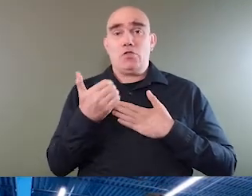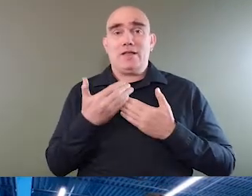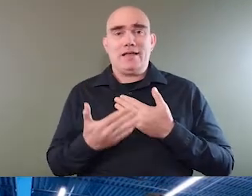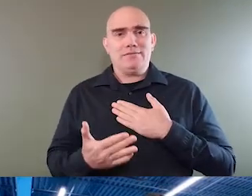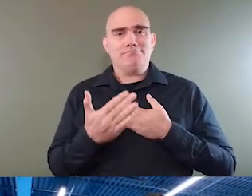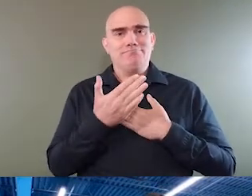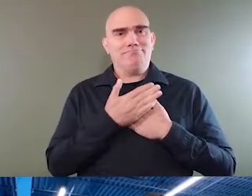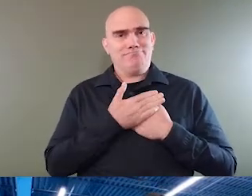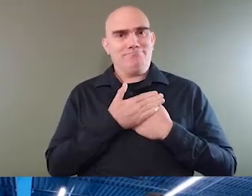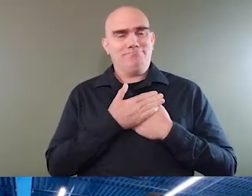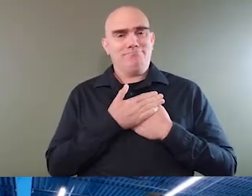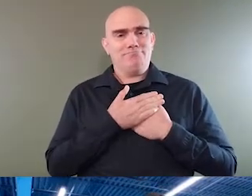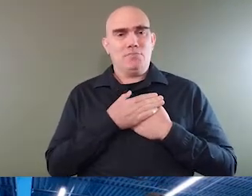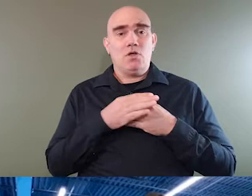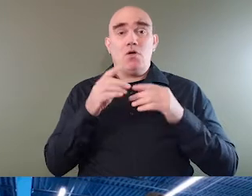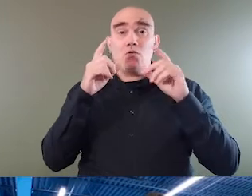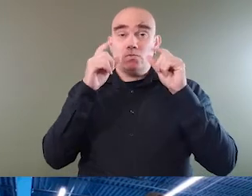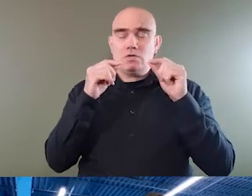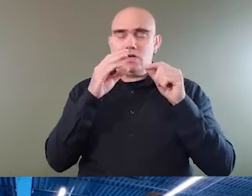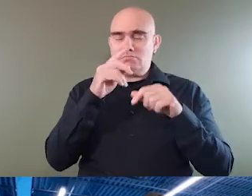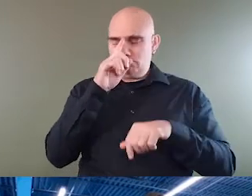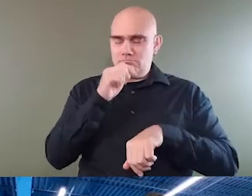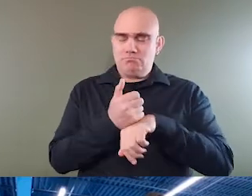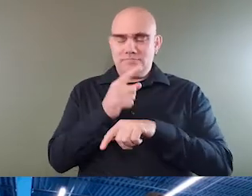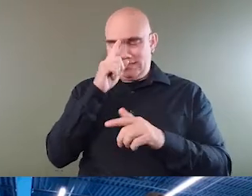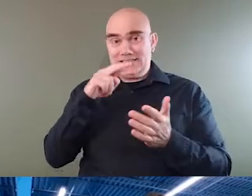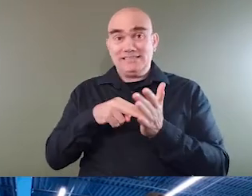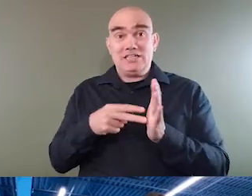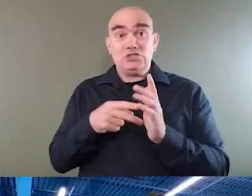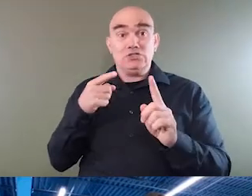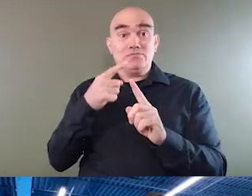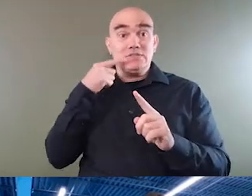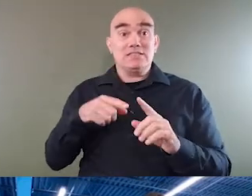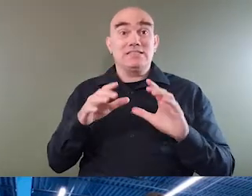we'll set an intention for class.